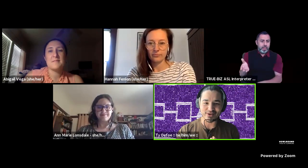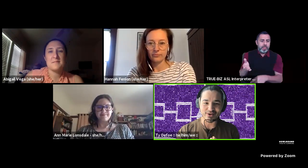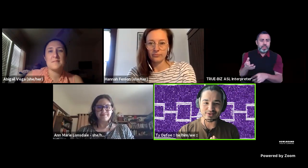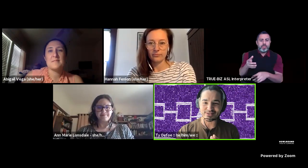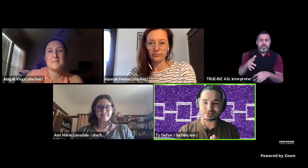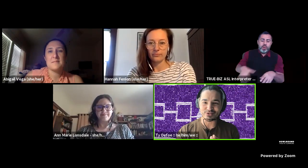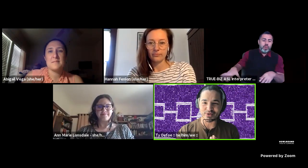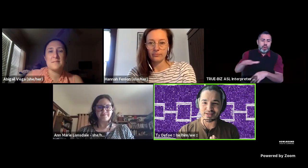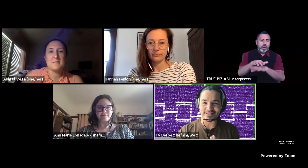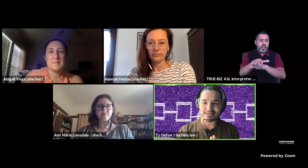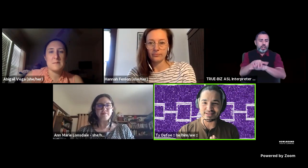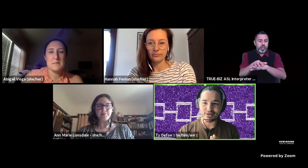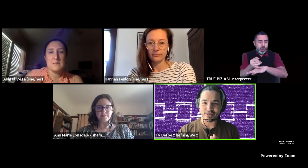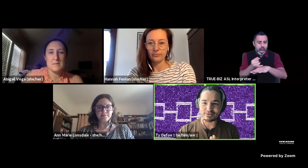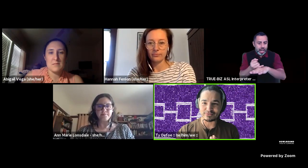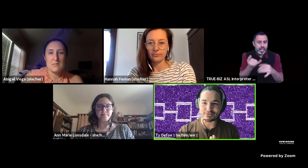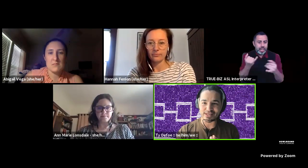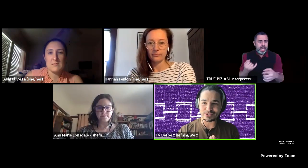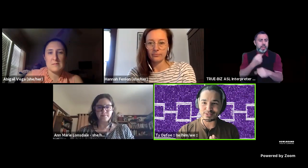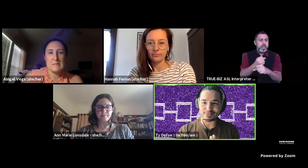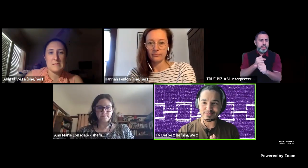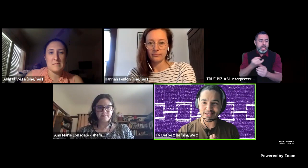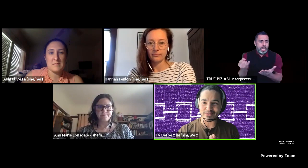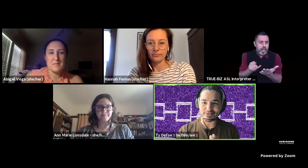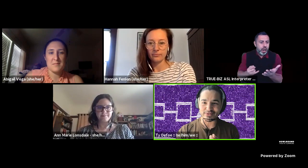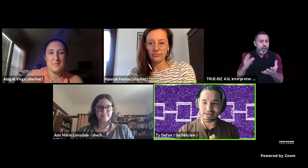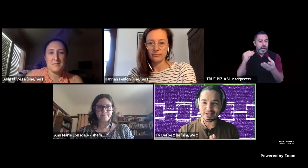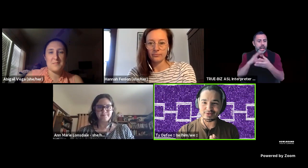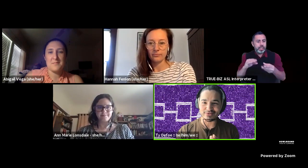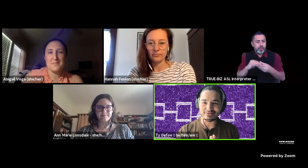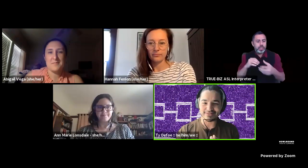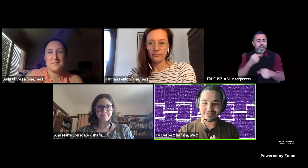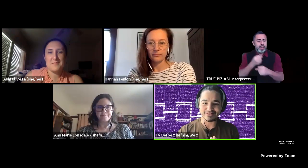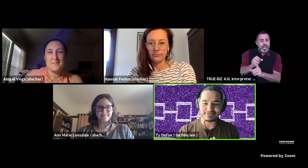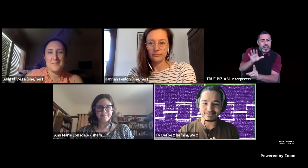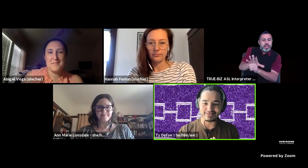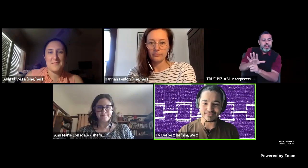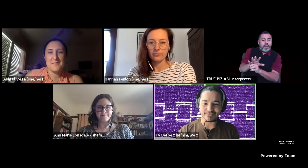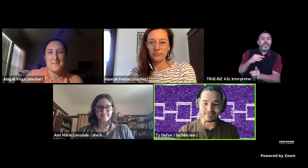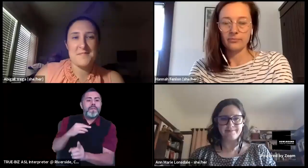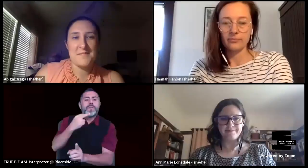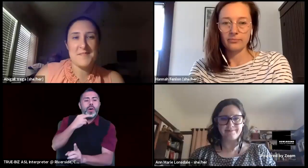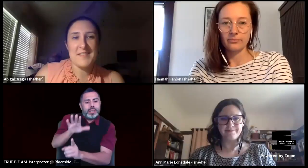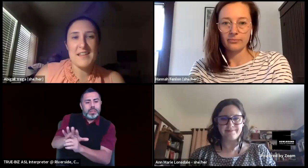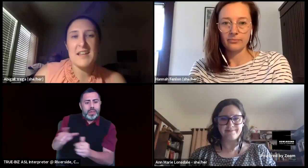creating songs and stories of the First Nations people. Who?